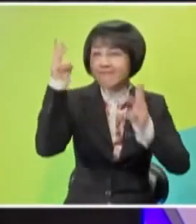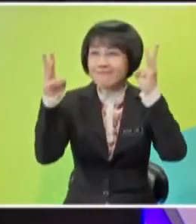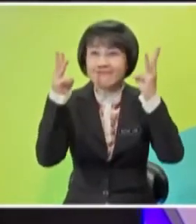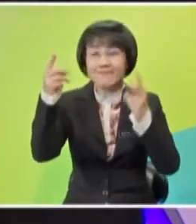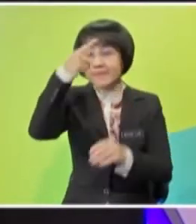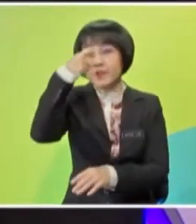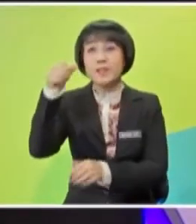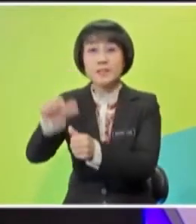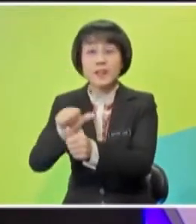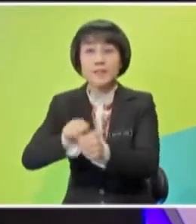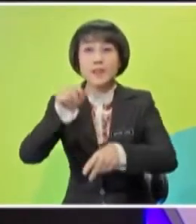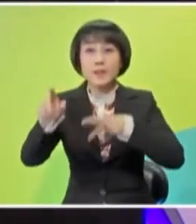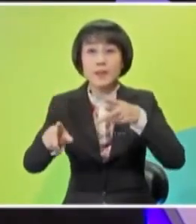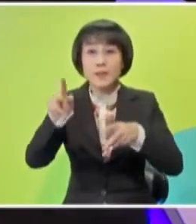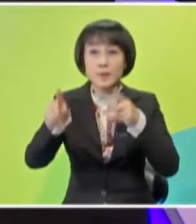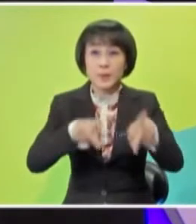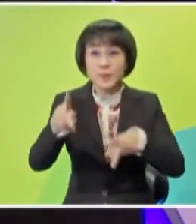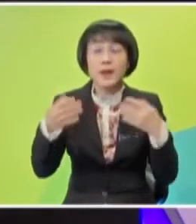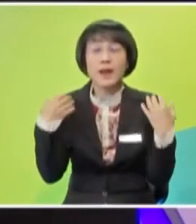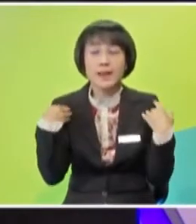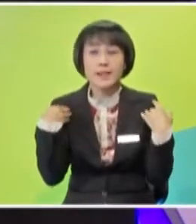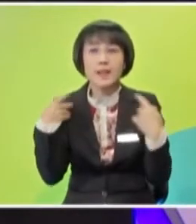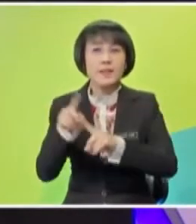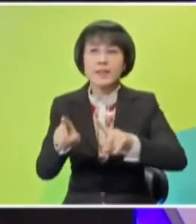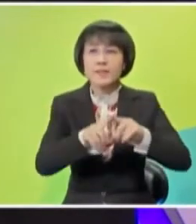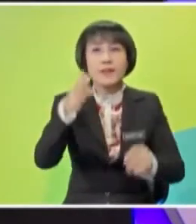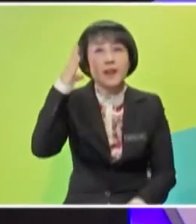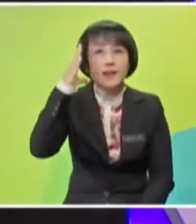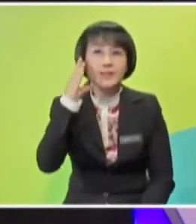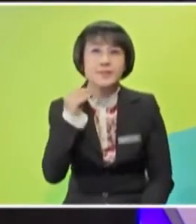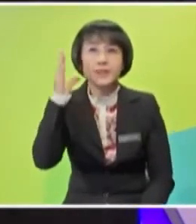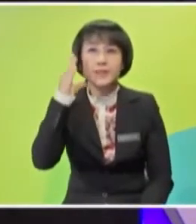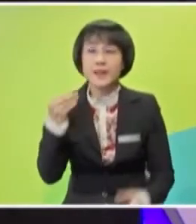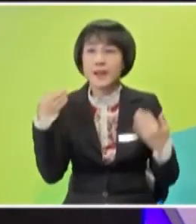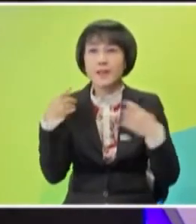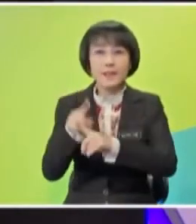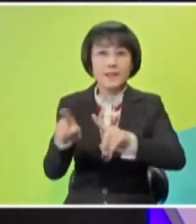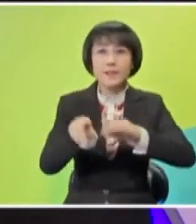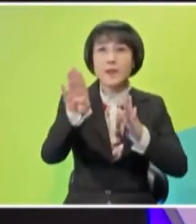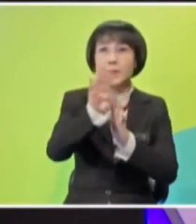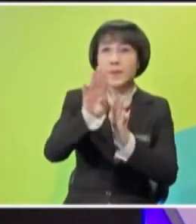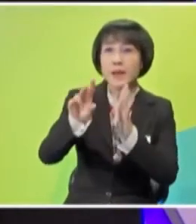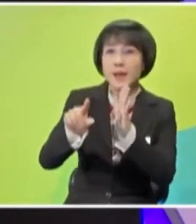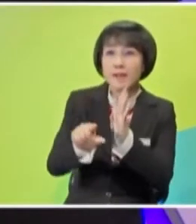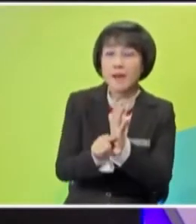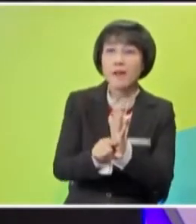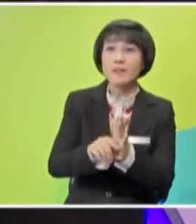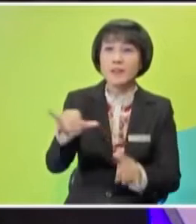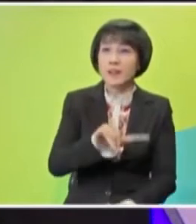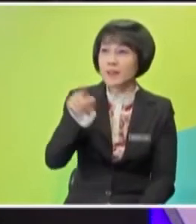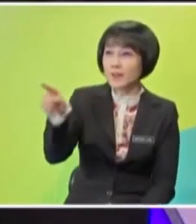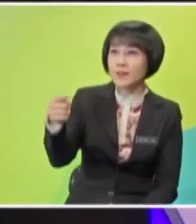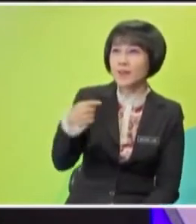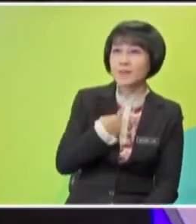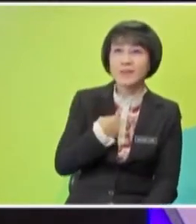experience in their daily life. That's true. They came from different background, just like you and me. Yep. How we were brought up by